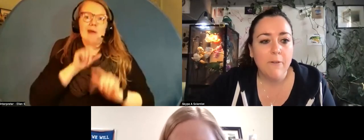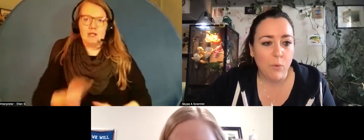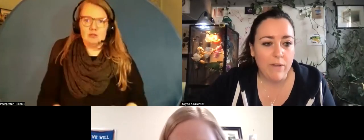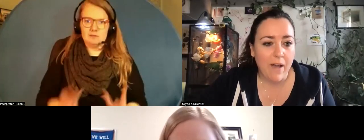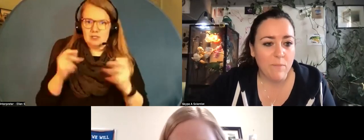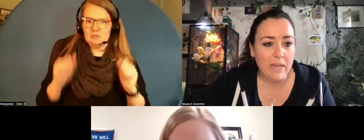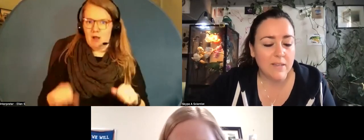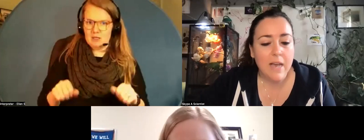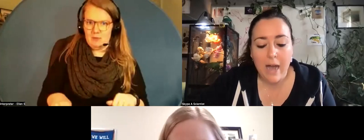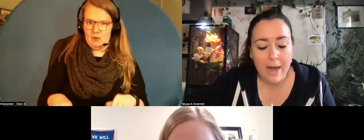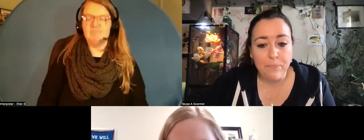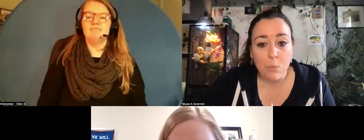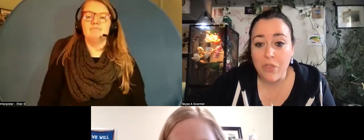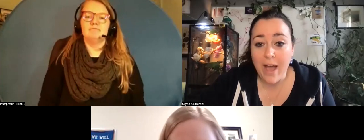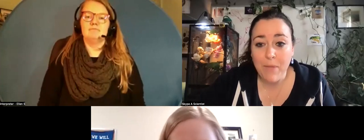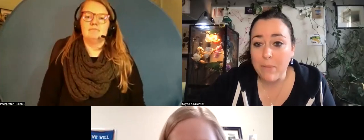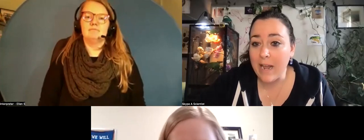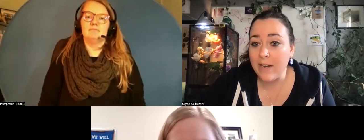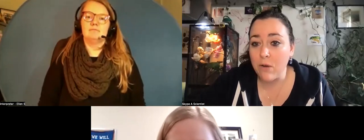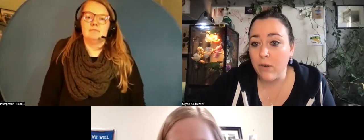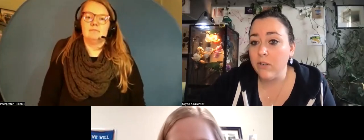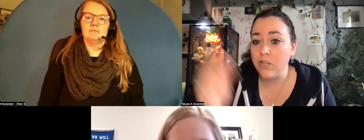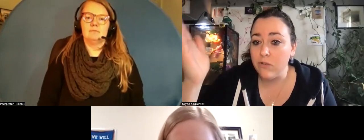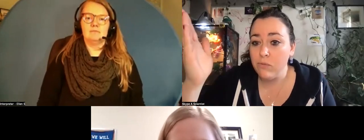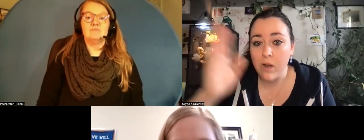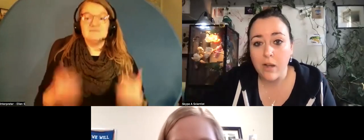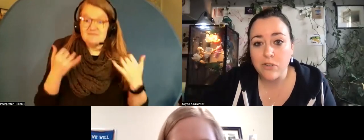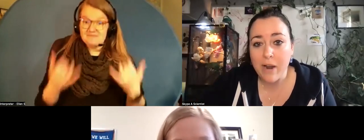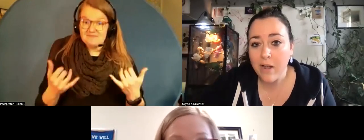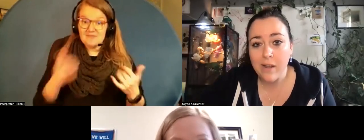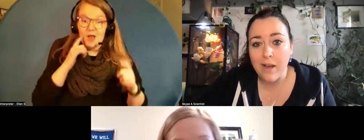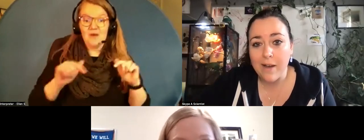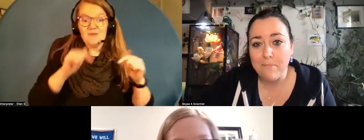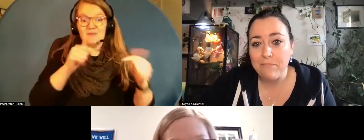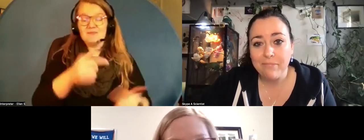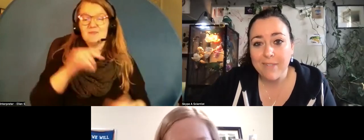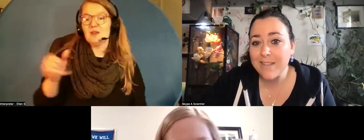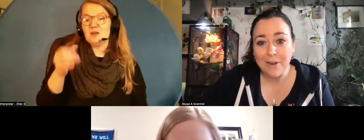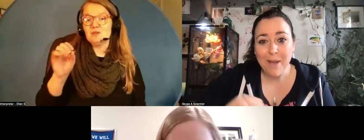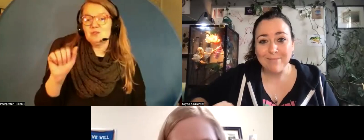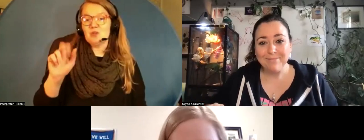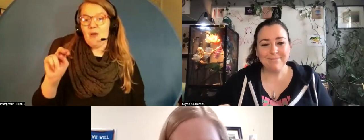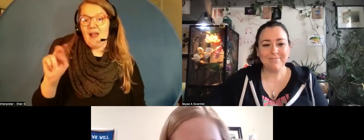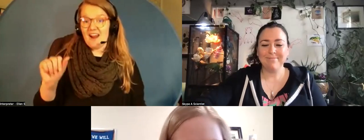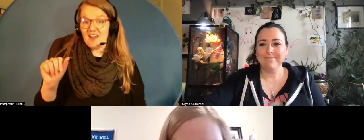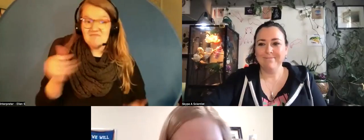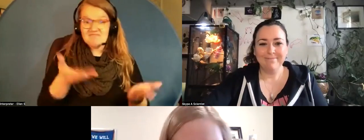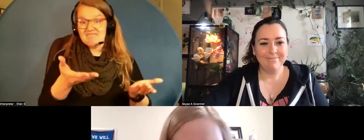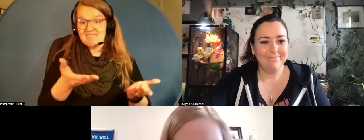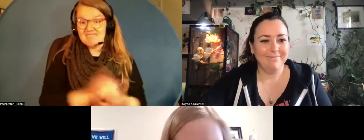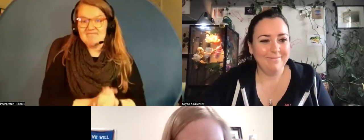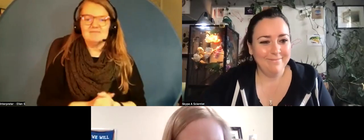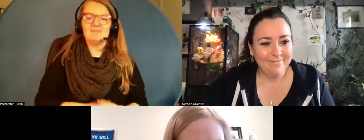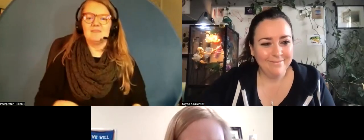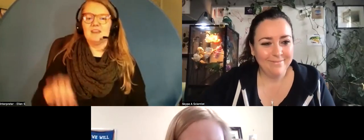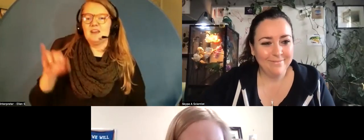next 45 minutes. With that, I'm going to hand it over to you, Joanna. Take it away. Okay,